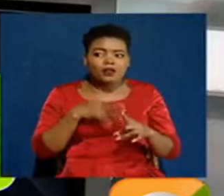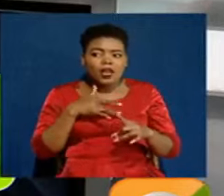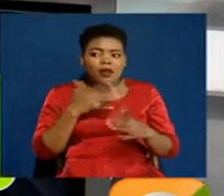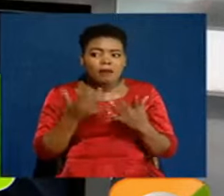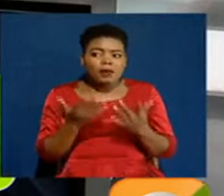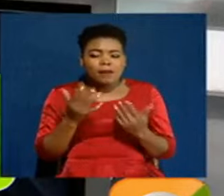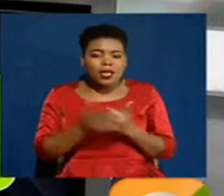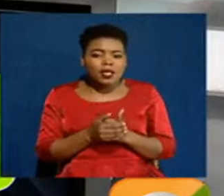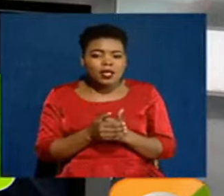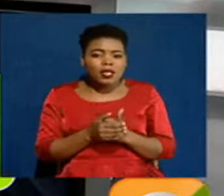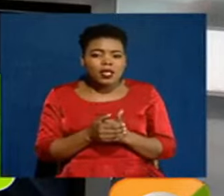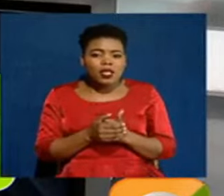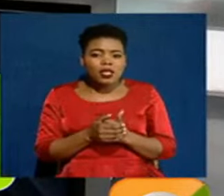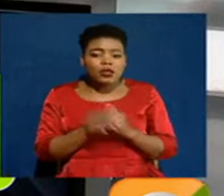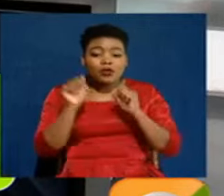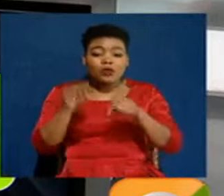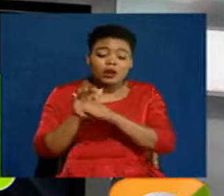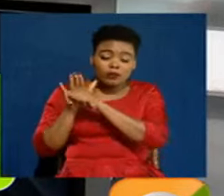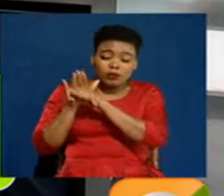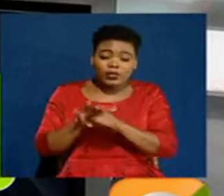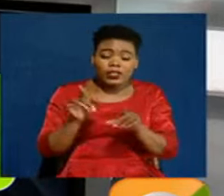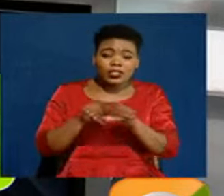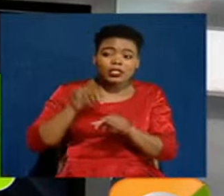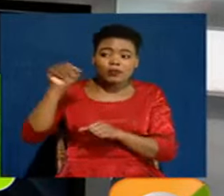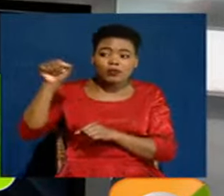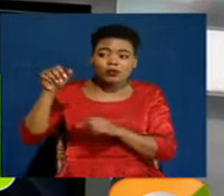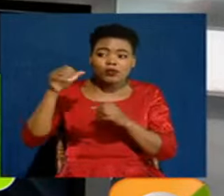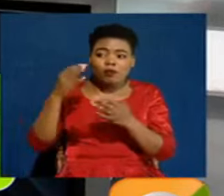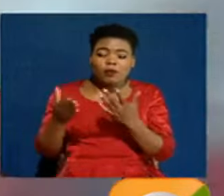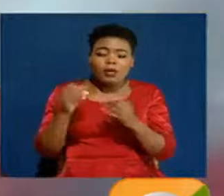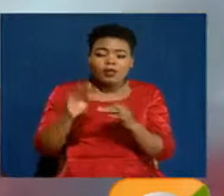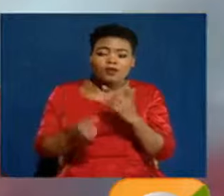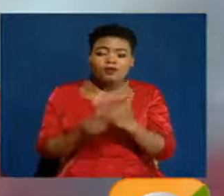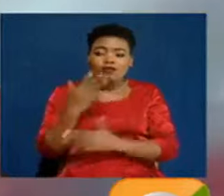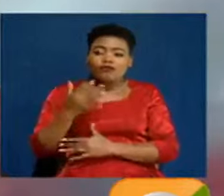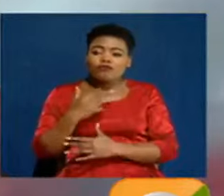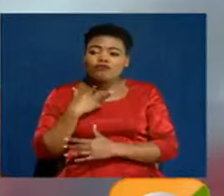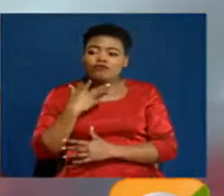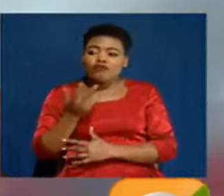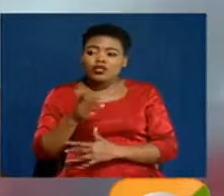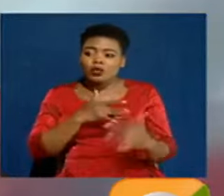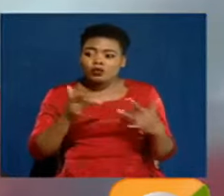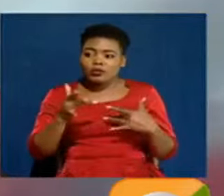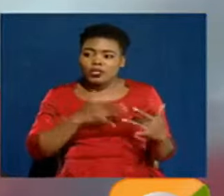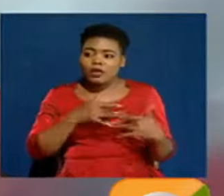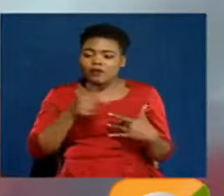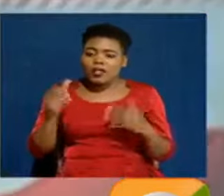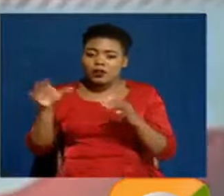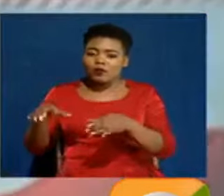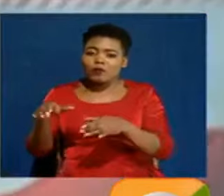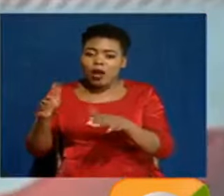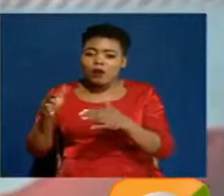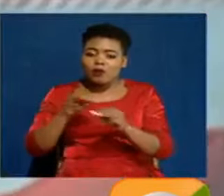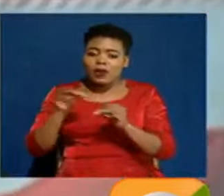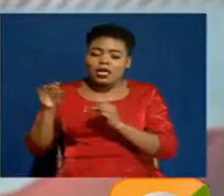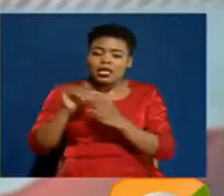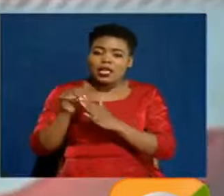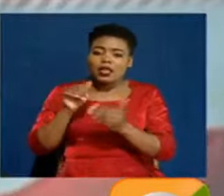accused of undermining the same party if you voice maybe concerns or a divergent opinion. How do you manage that